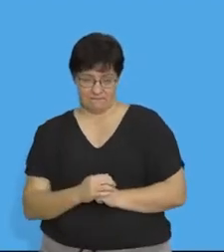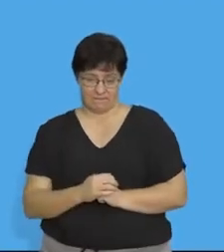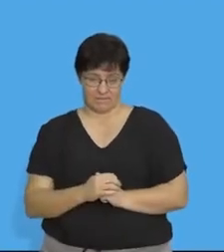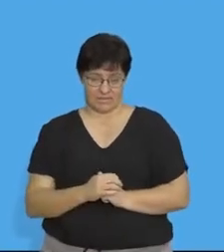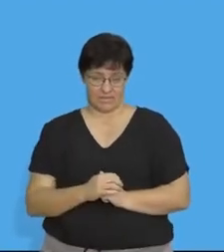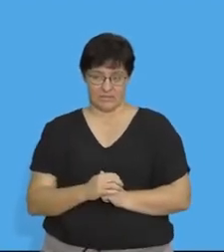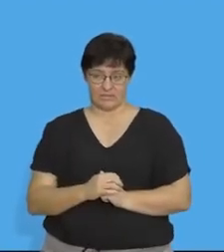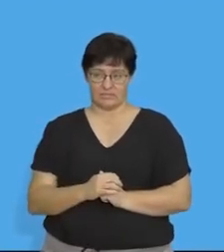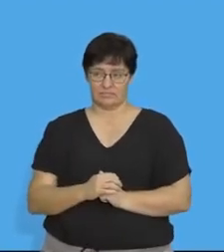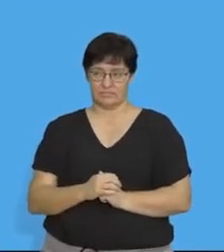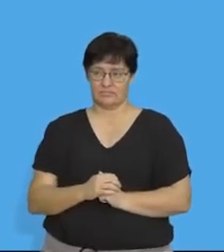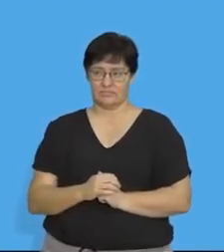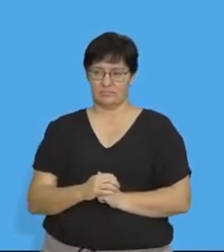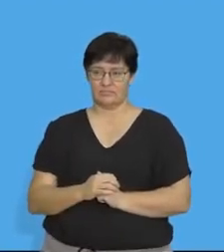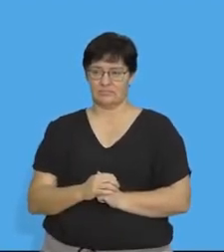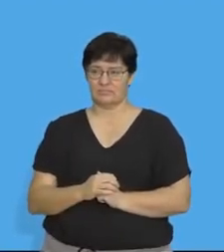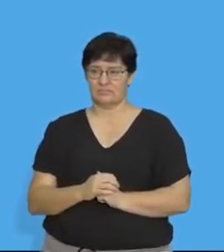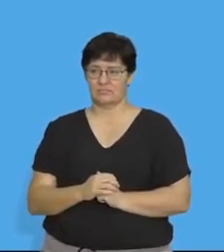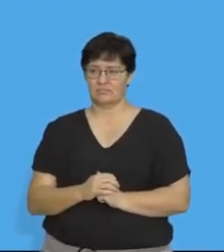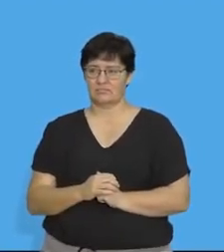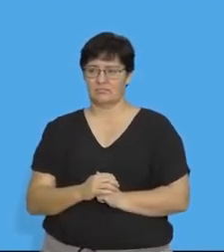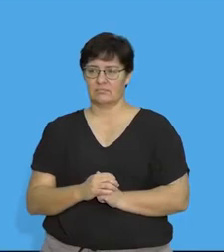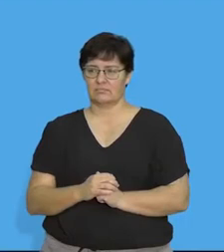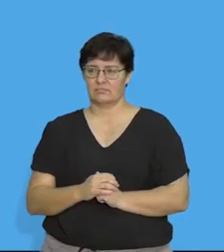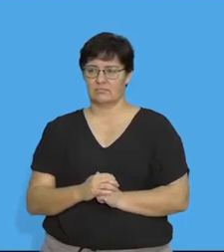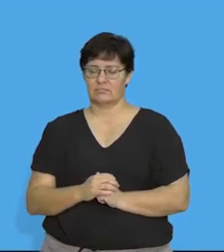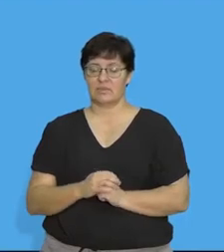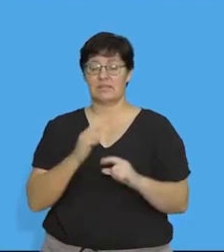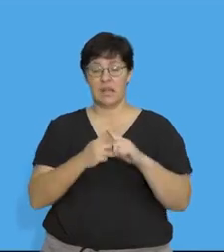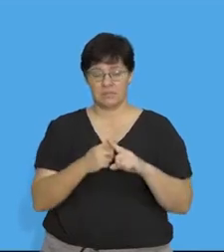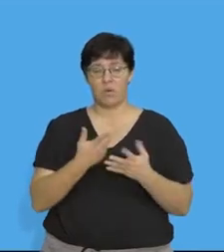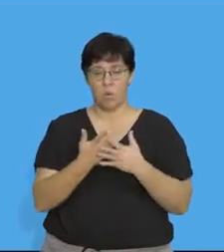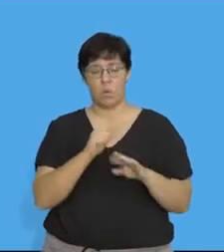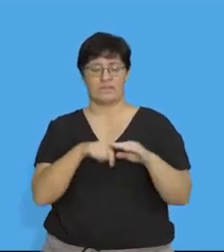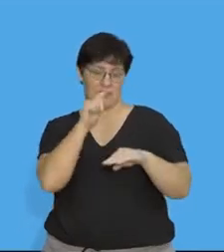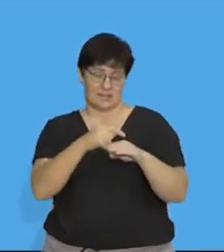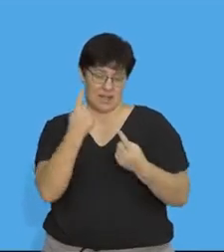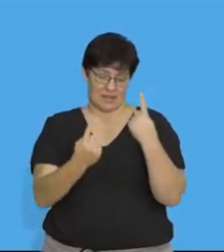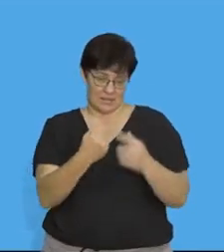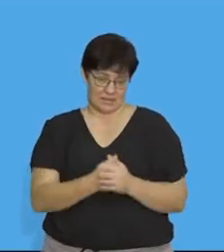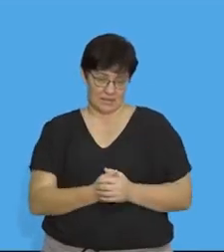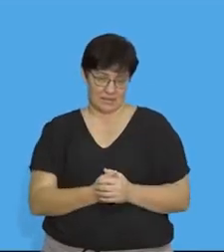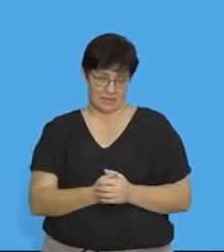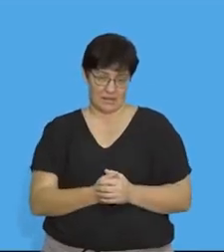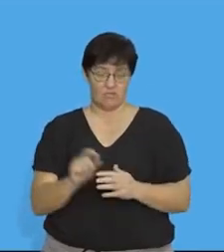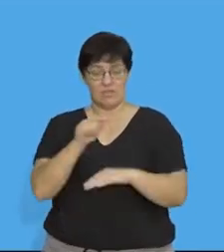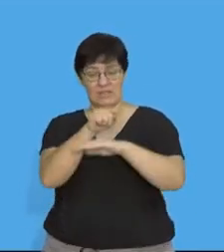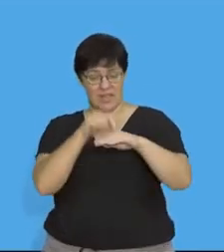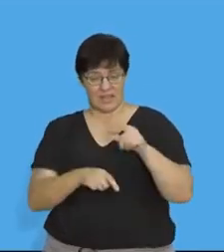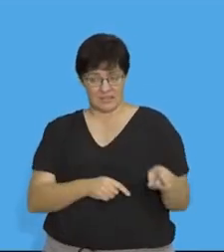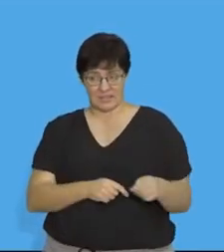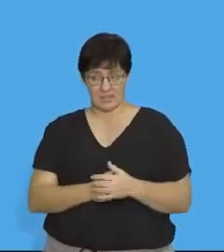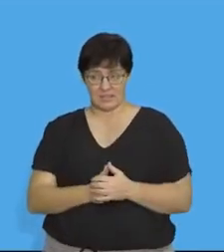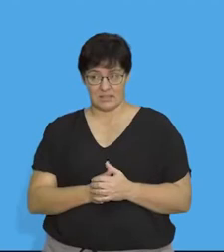and get it straight. So it's multiply or divide. If we are dividing by